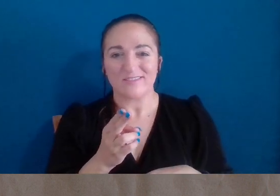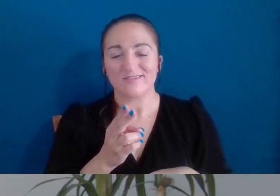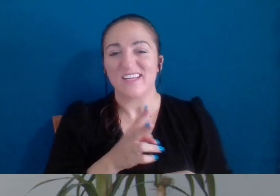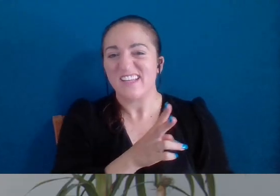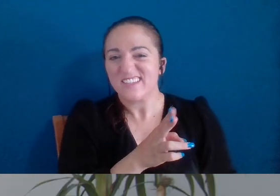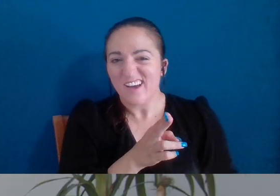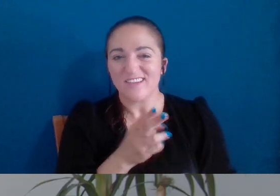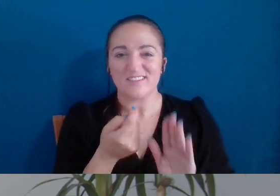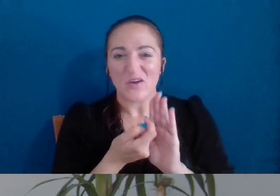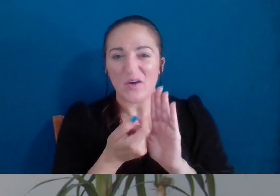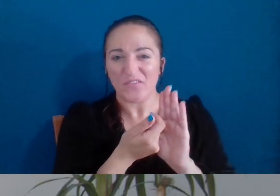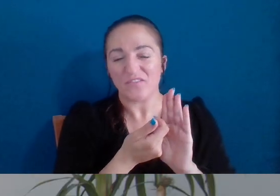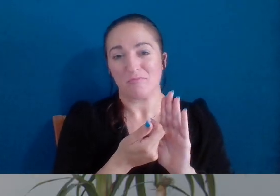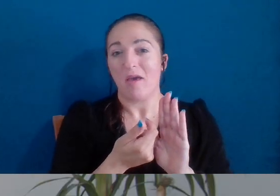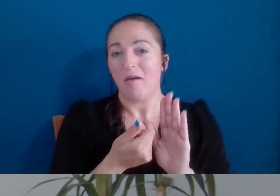that.